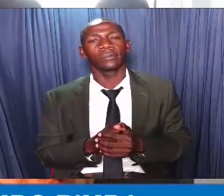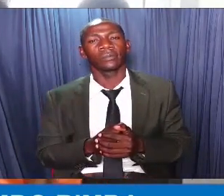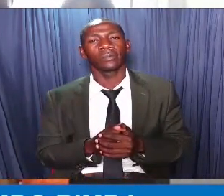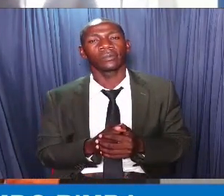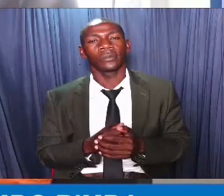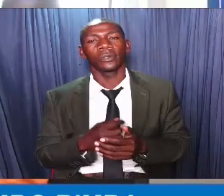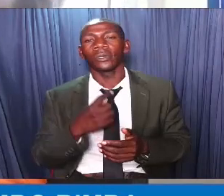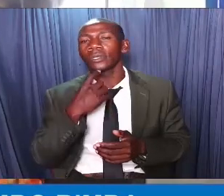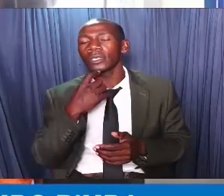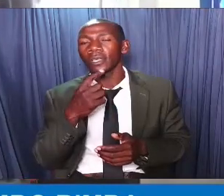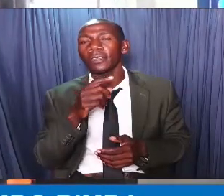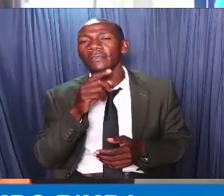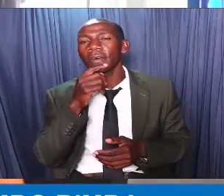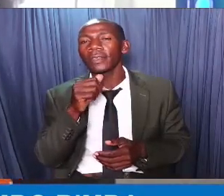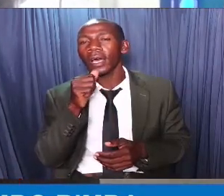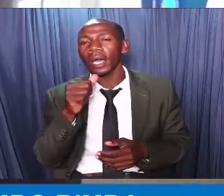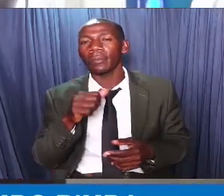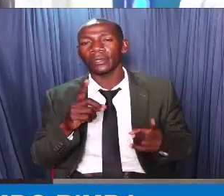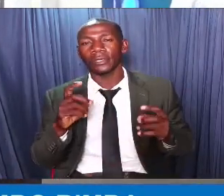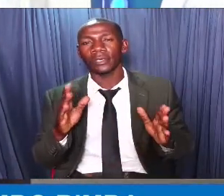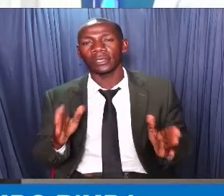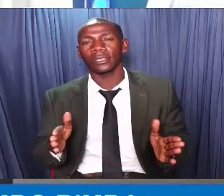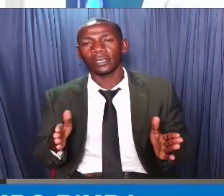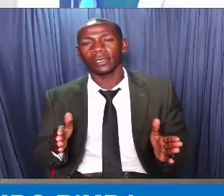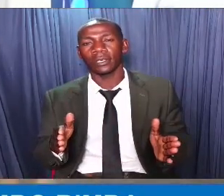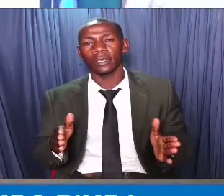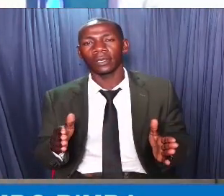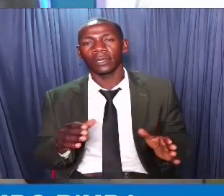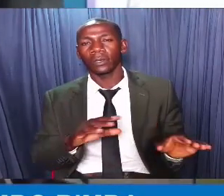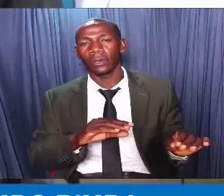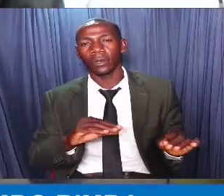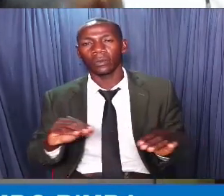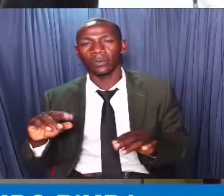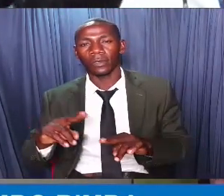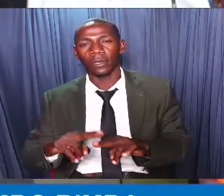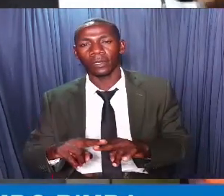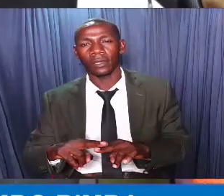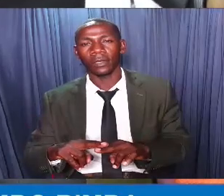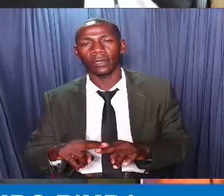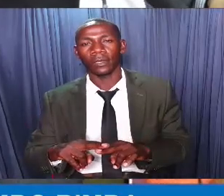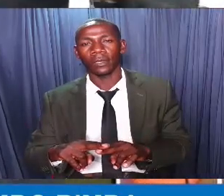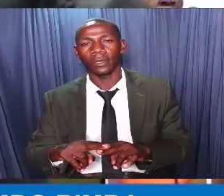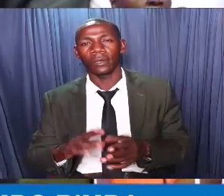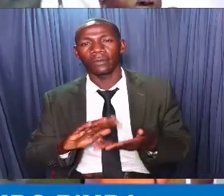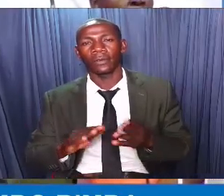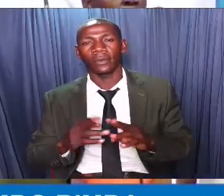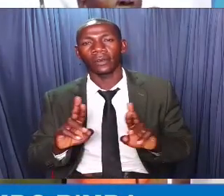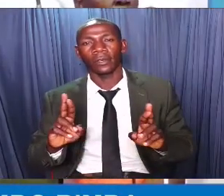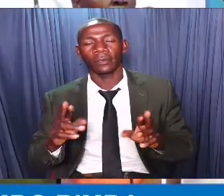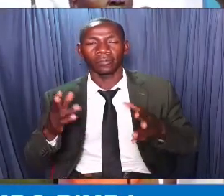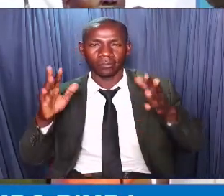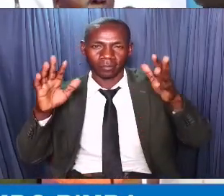Hata hujasema ndio baba mimi ni mwenye dhambi. Before you say father it's me and me and me. Hata hujasongeza kiti. Before you move a seat. Umesamehewa. You are